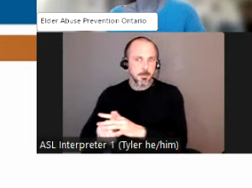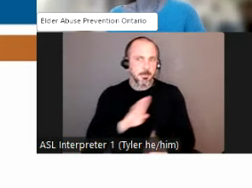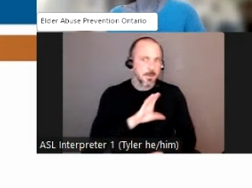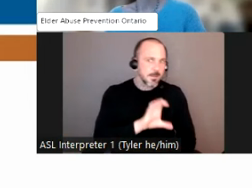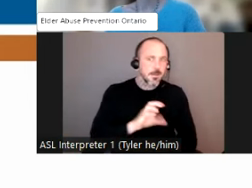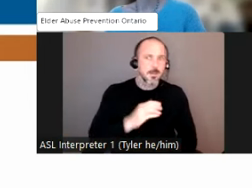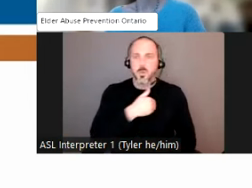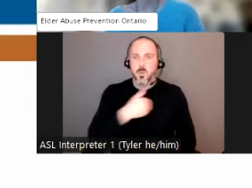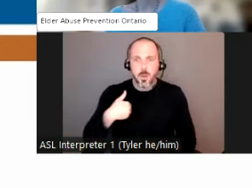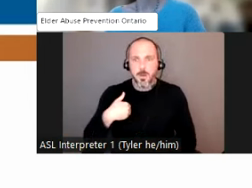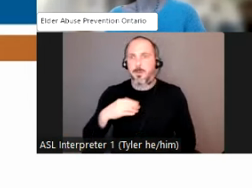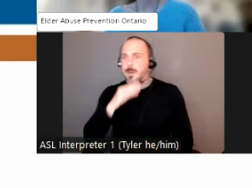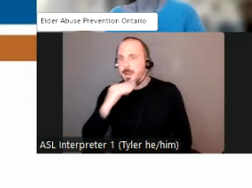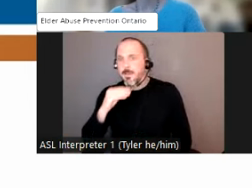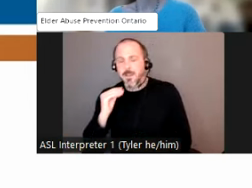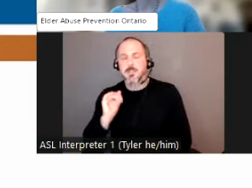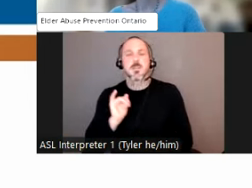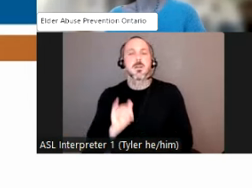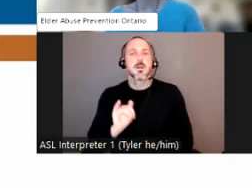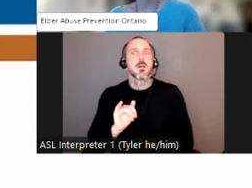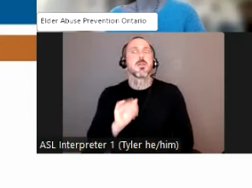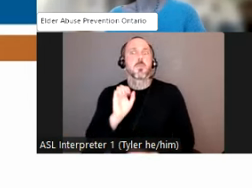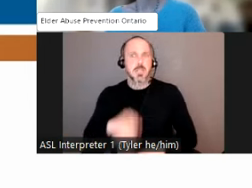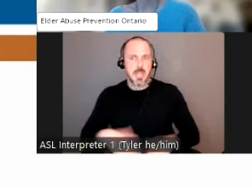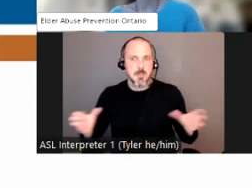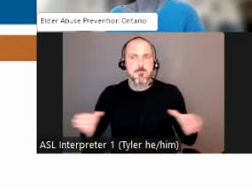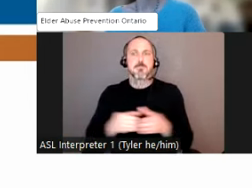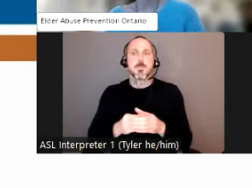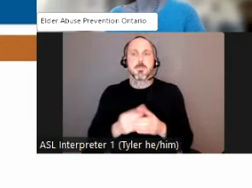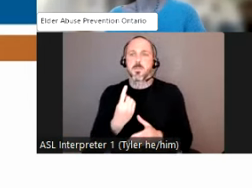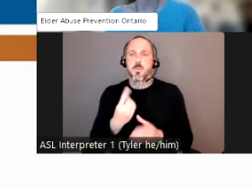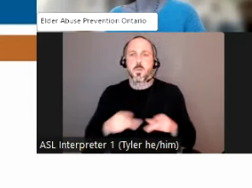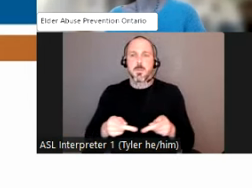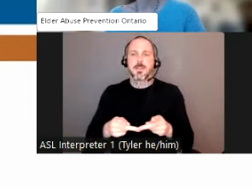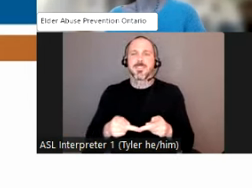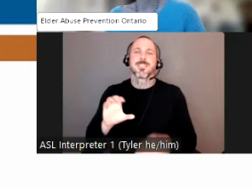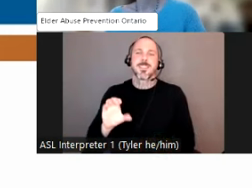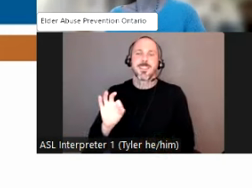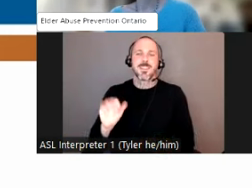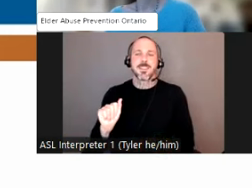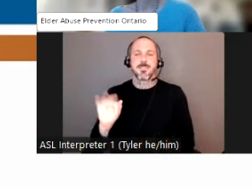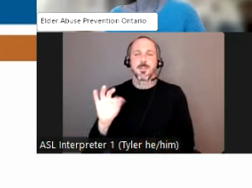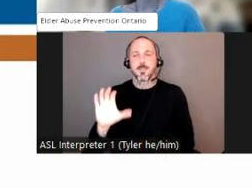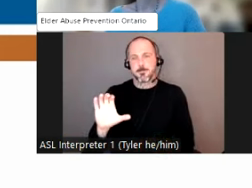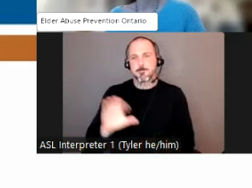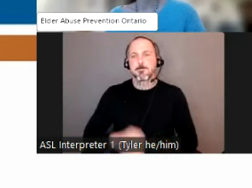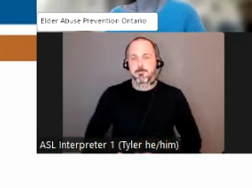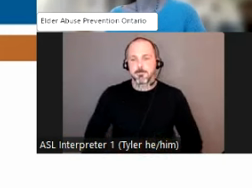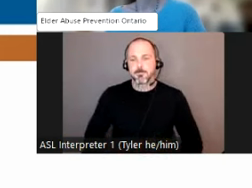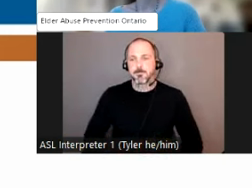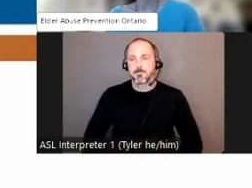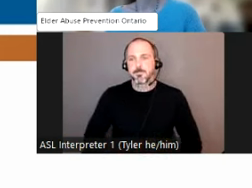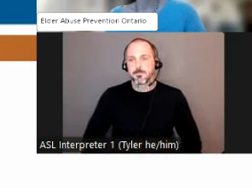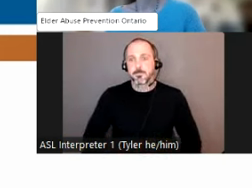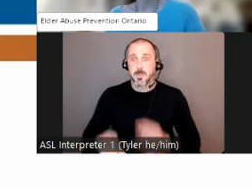a central repository, which is the Canadian Anti-Fraud Centre. So there's so much value in reporting. Of course,